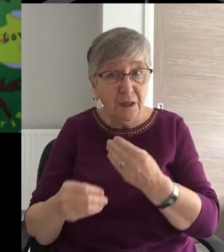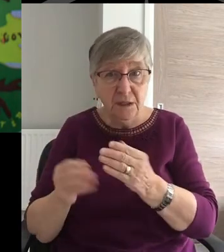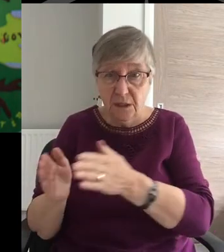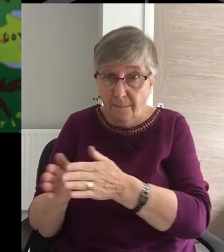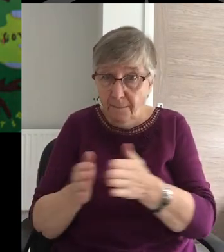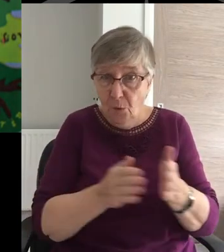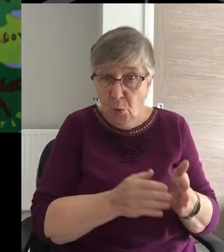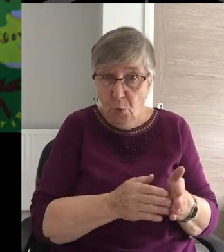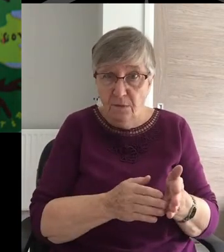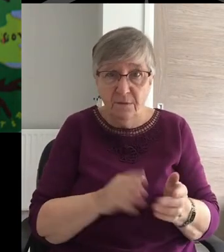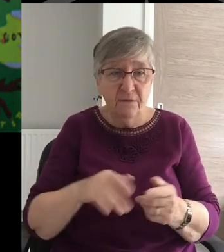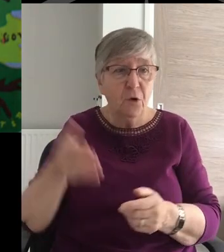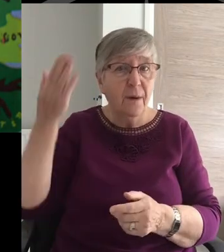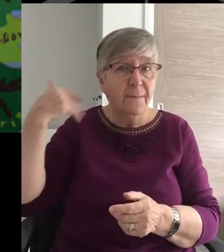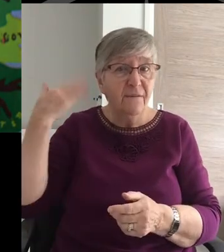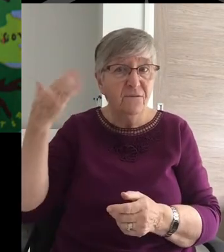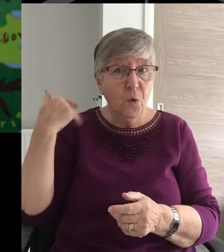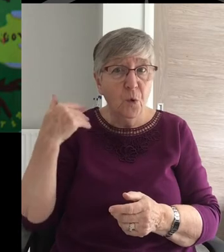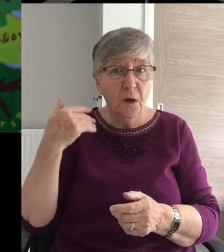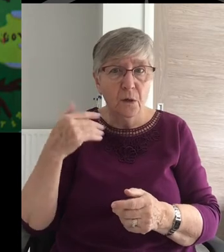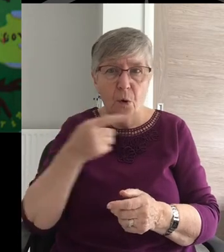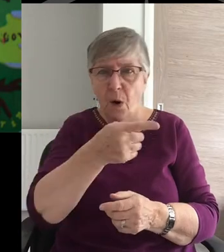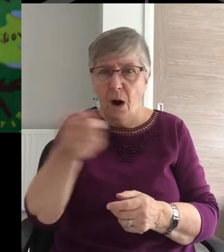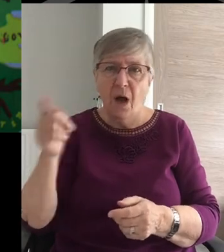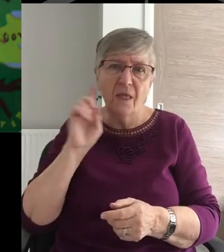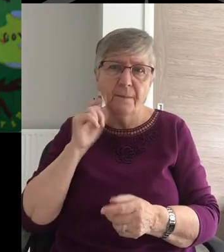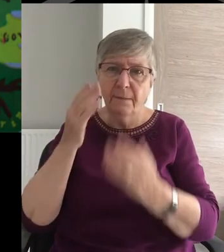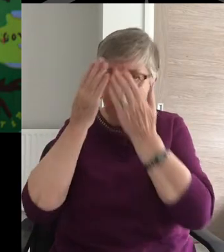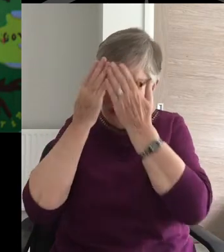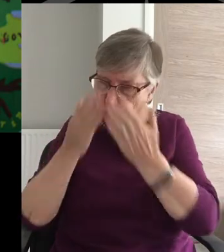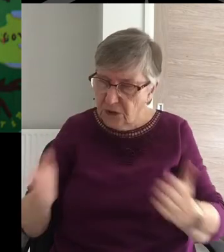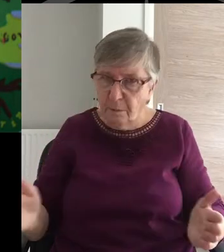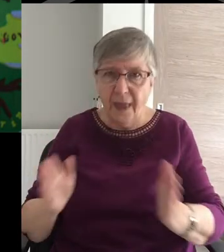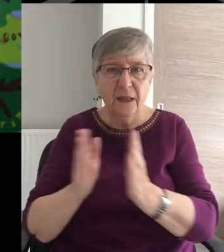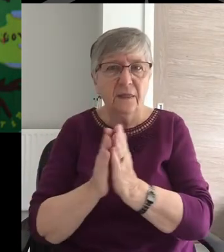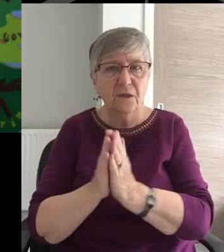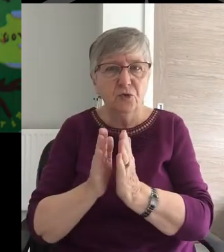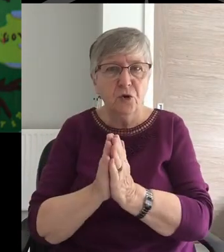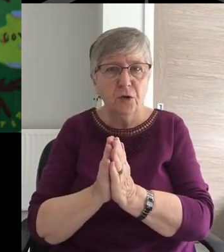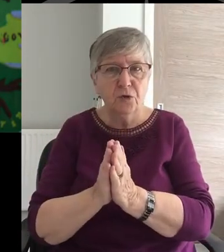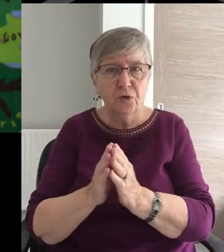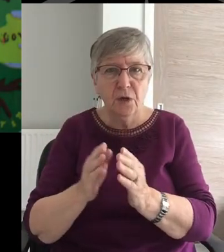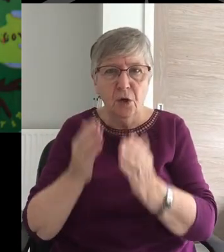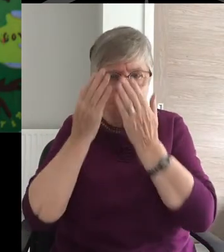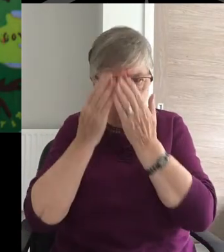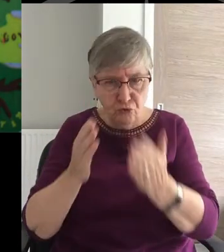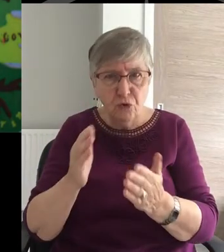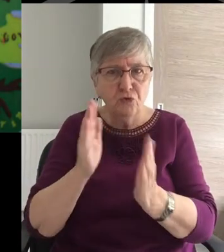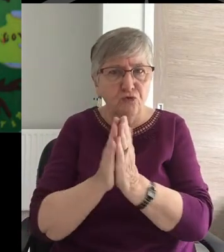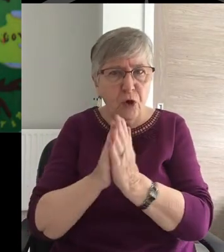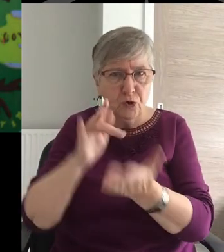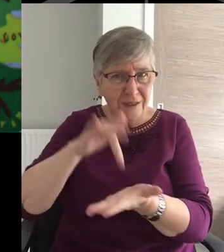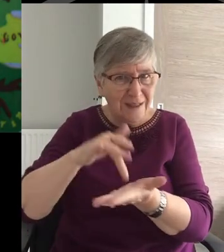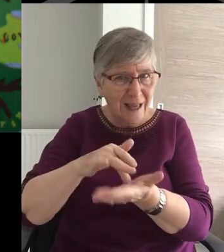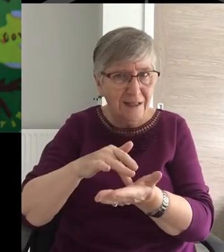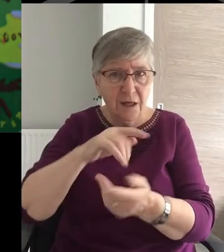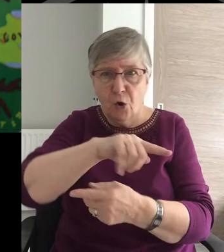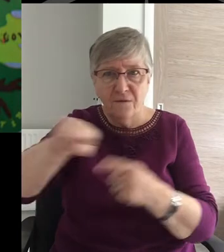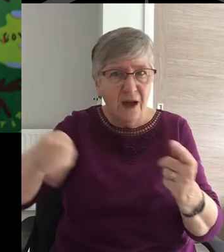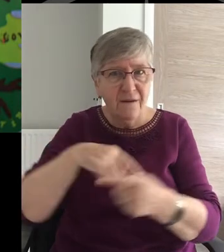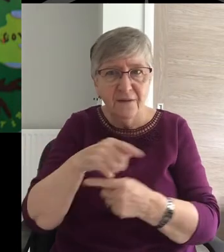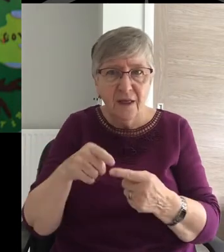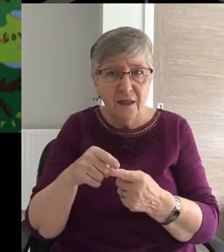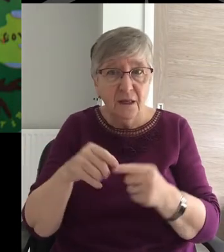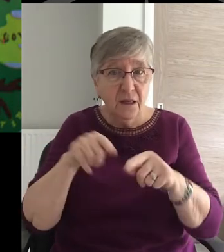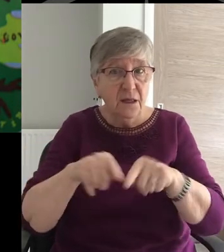from a place of respect, a place of privilege at the center of things, to much more on the periphery. We don't have so